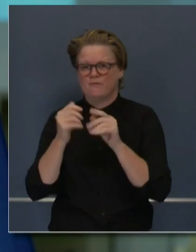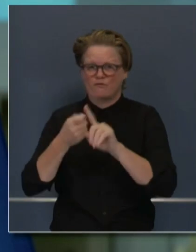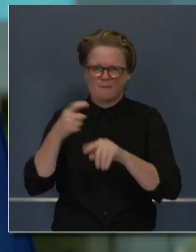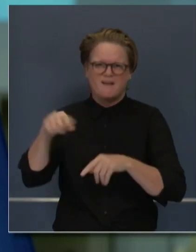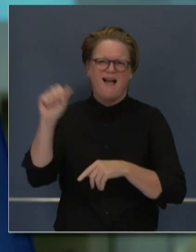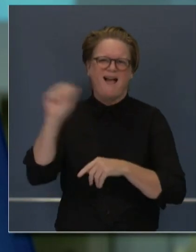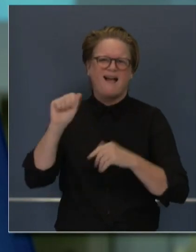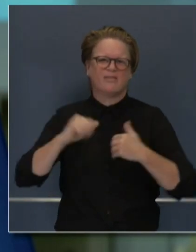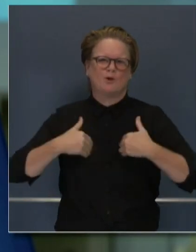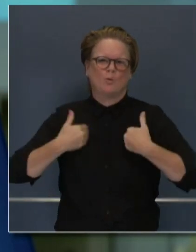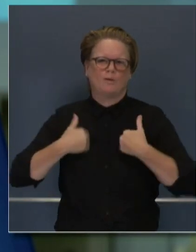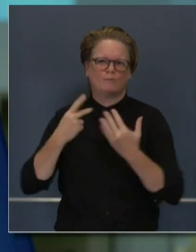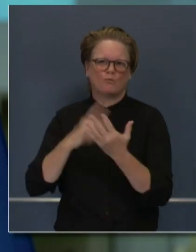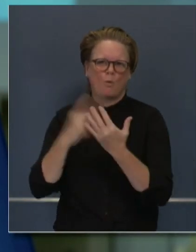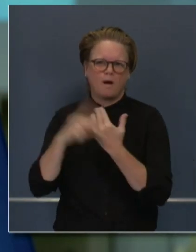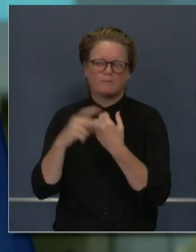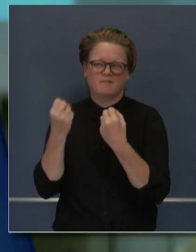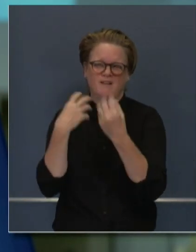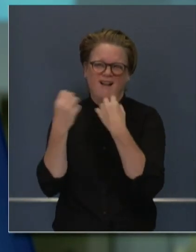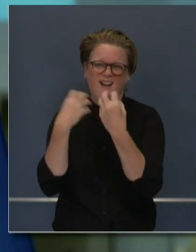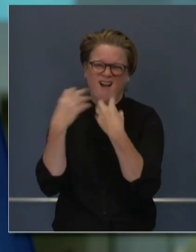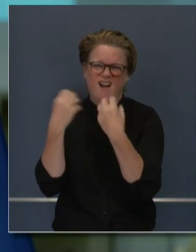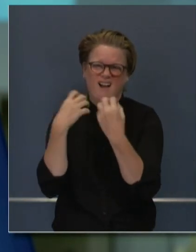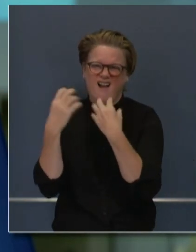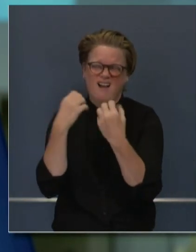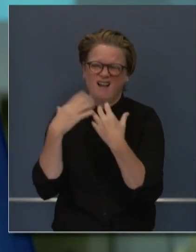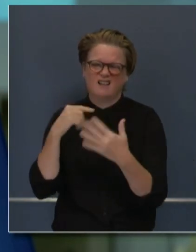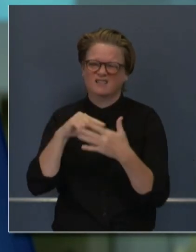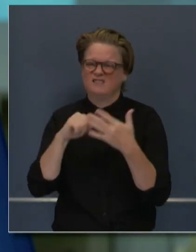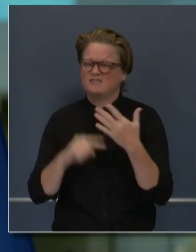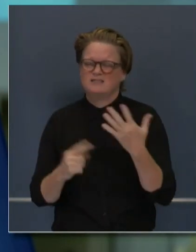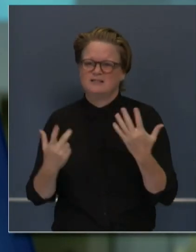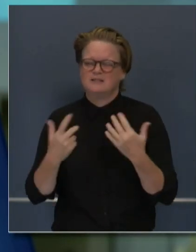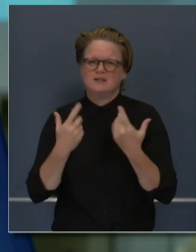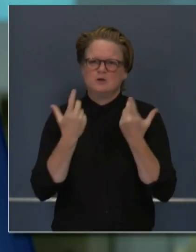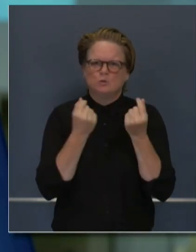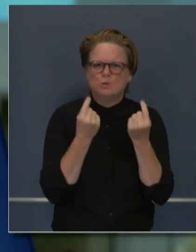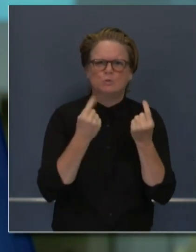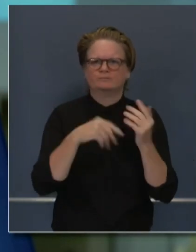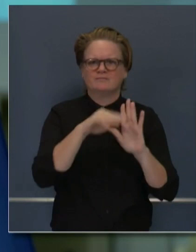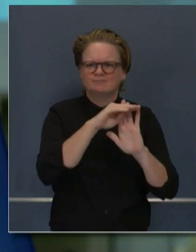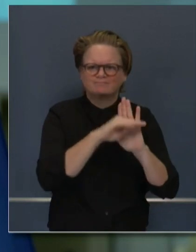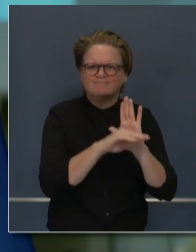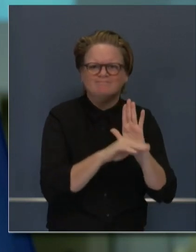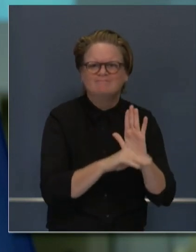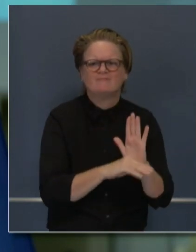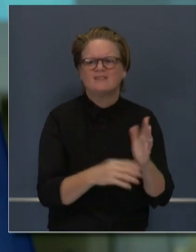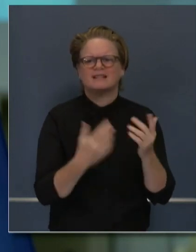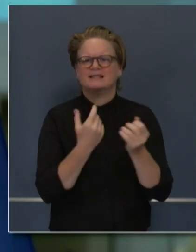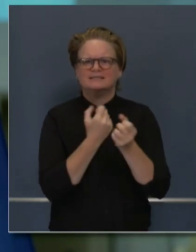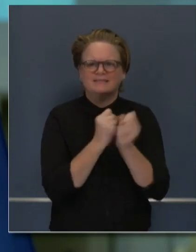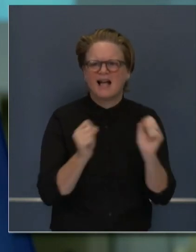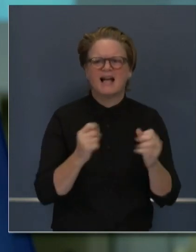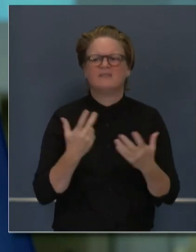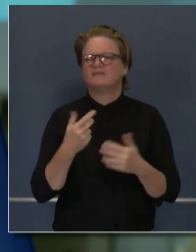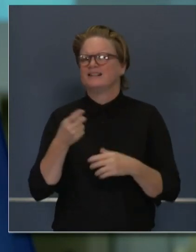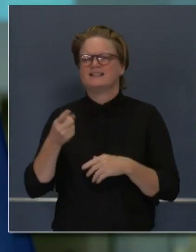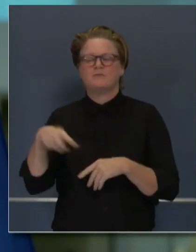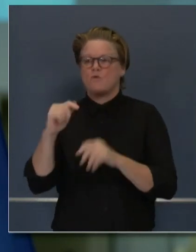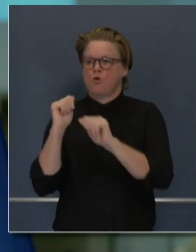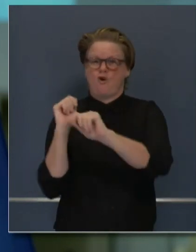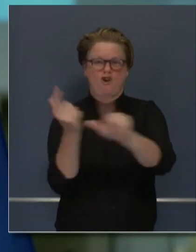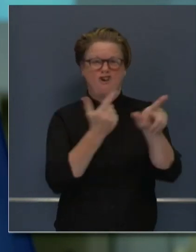parents, players, athletes, student athletes, about the issue that you raise. Again, working through